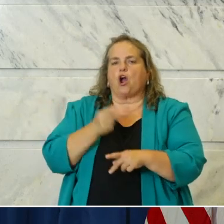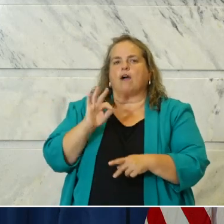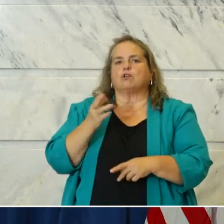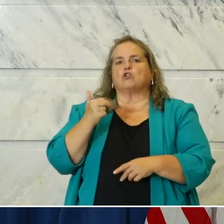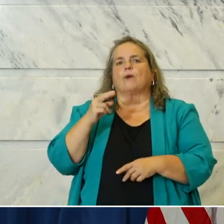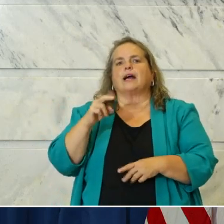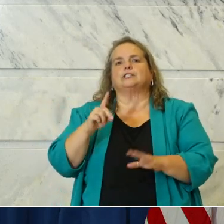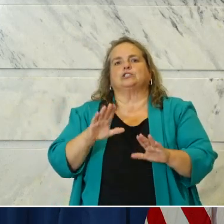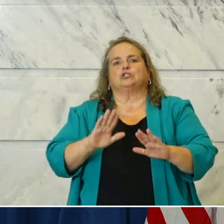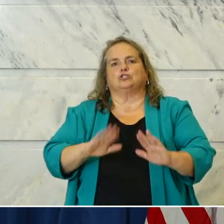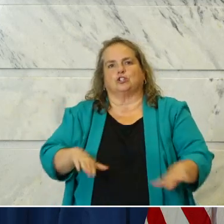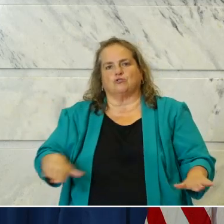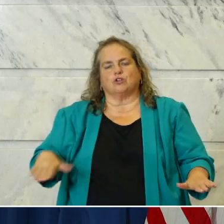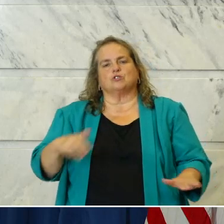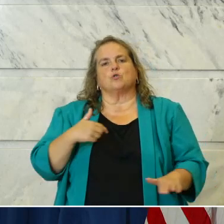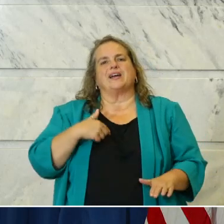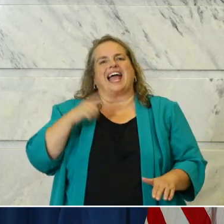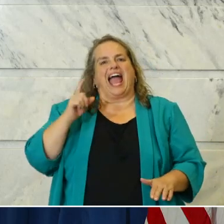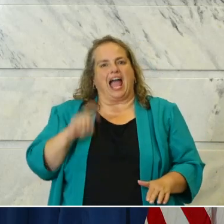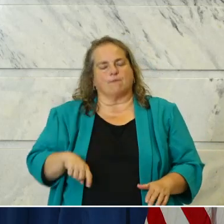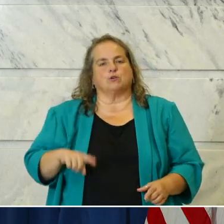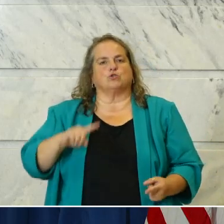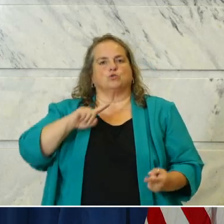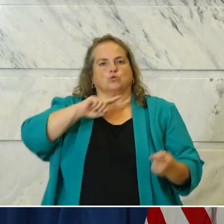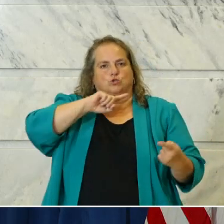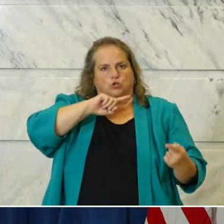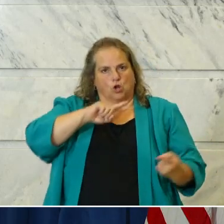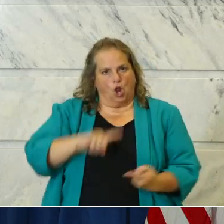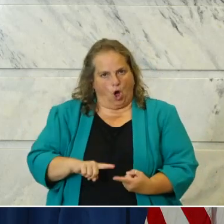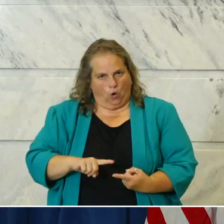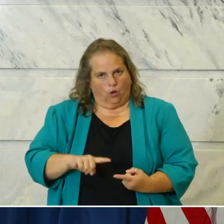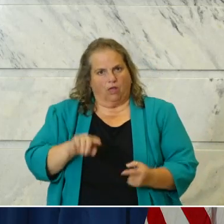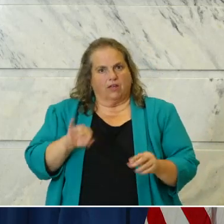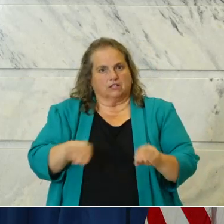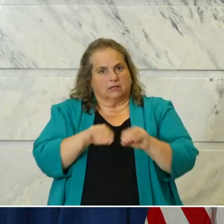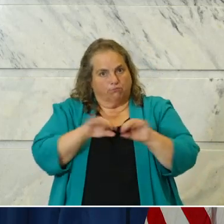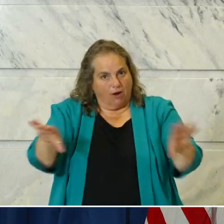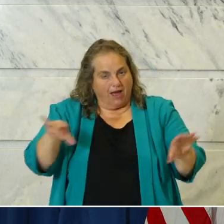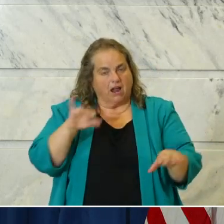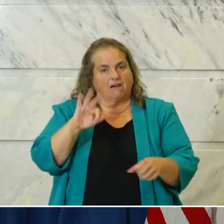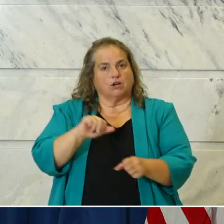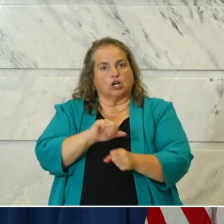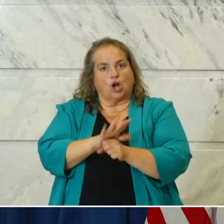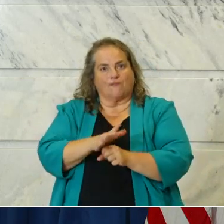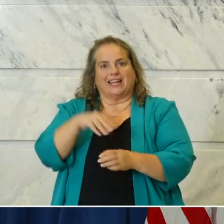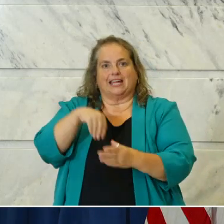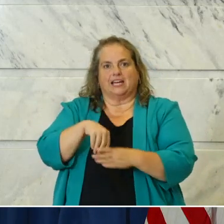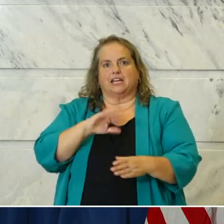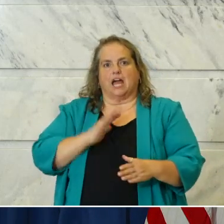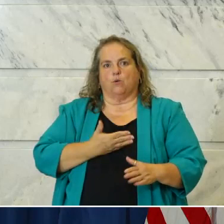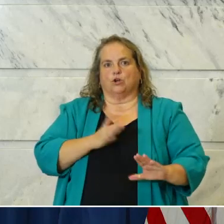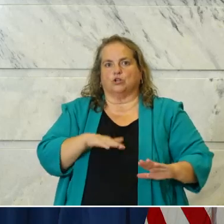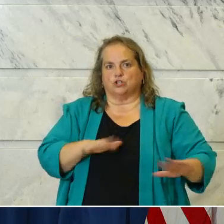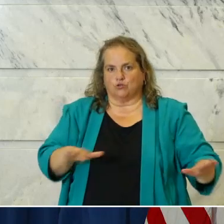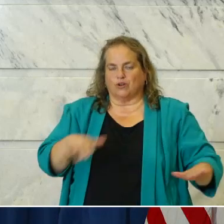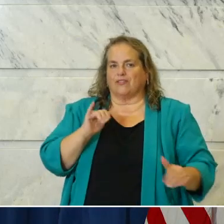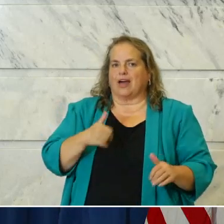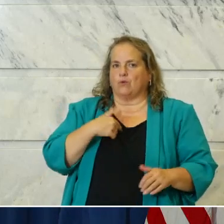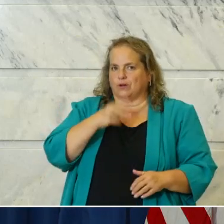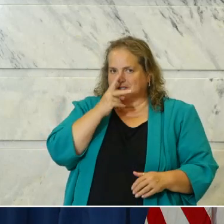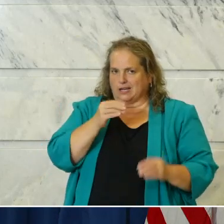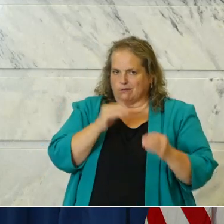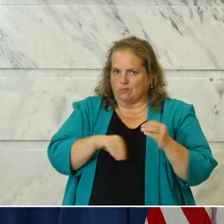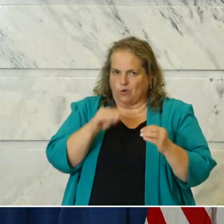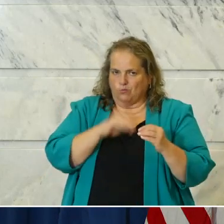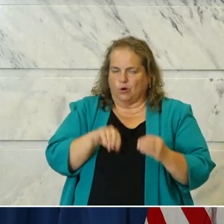So we have got to slow the spread of COVID in our children, which we're seeing more and more